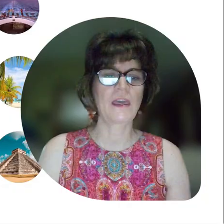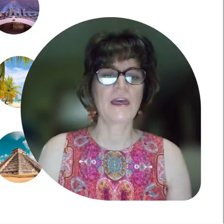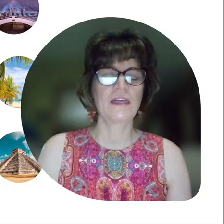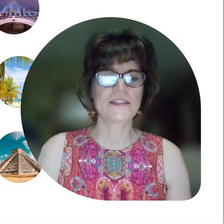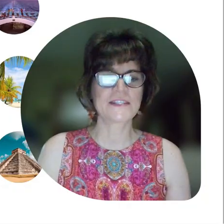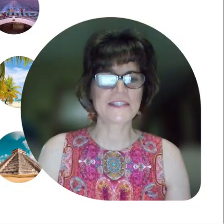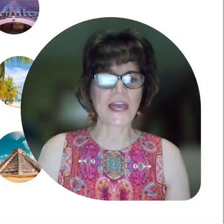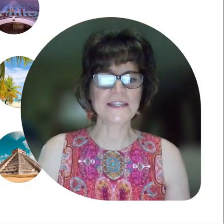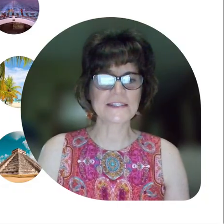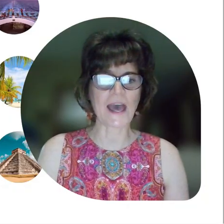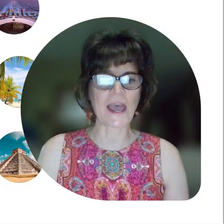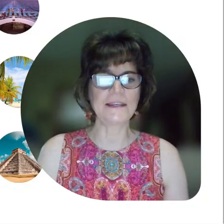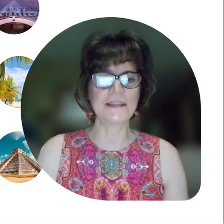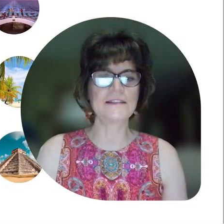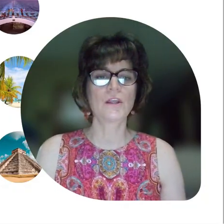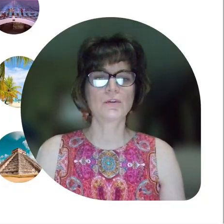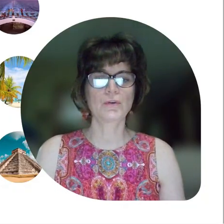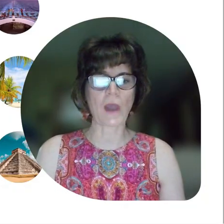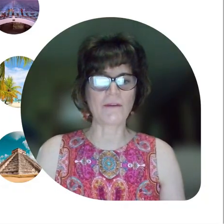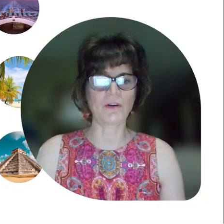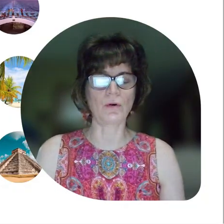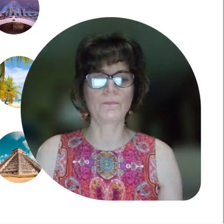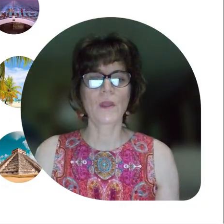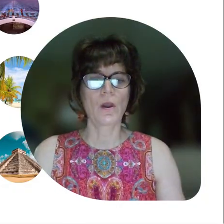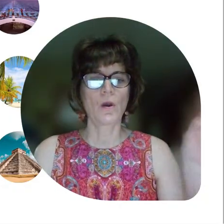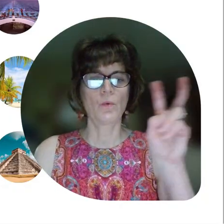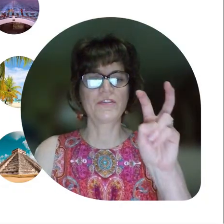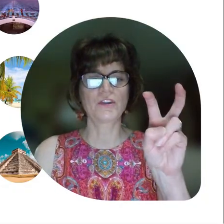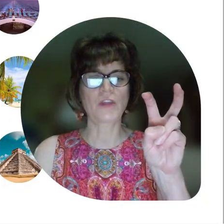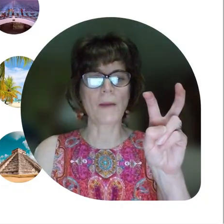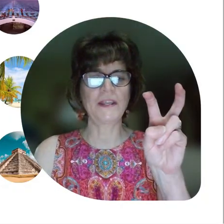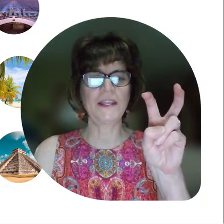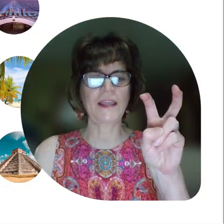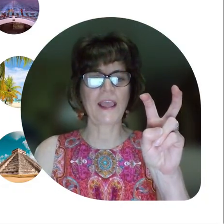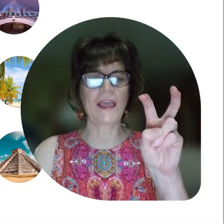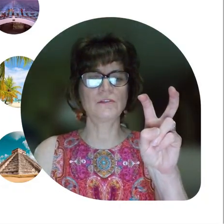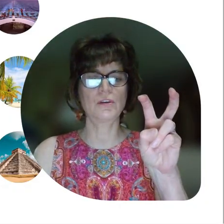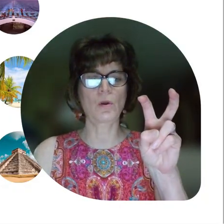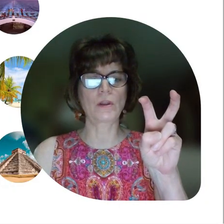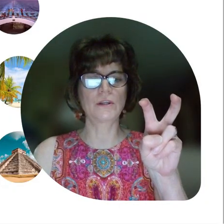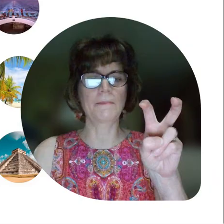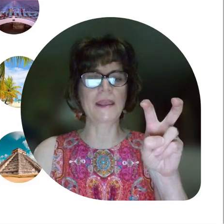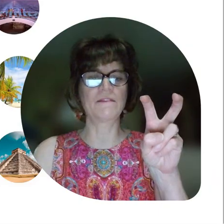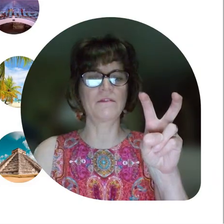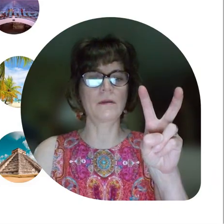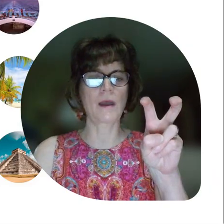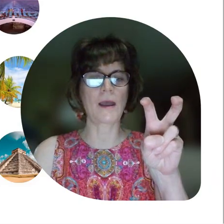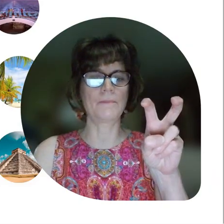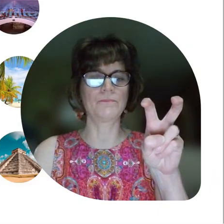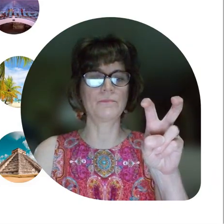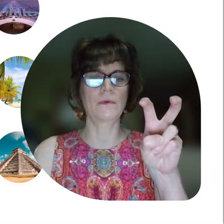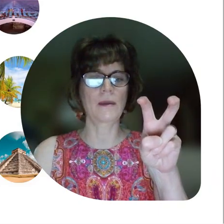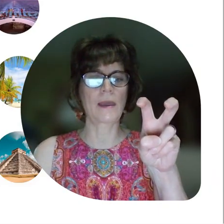sign. The second sign is travel. With your dominant hand, you're going to make a